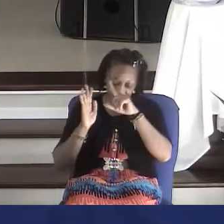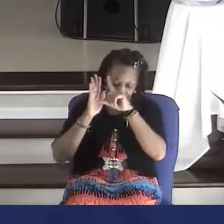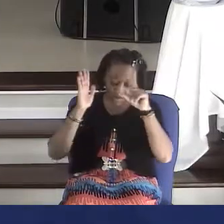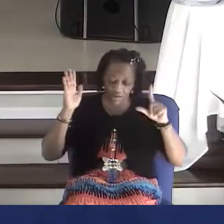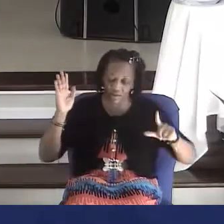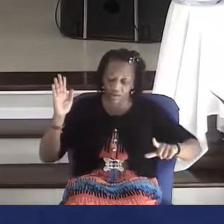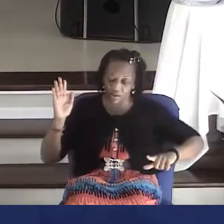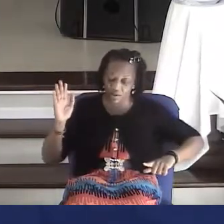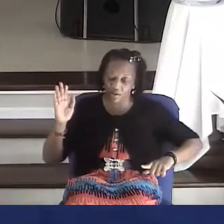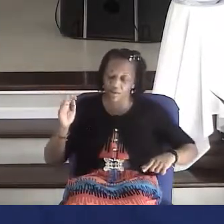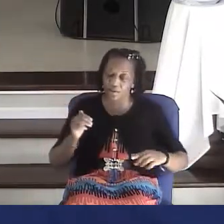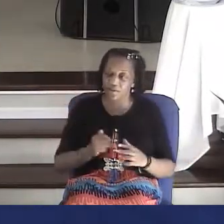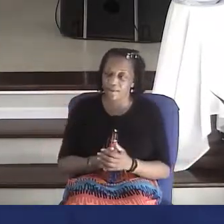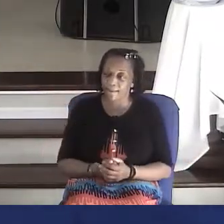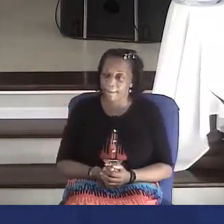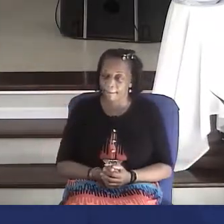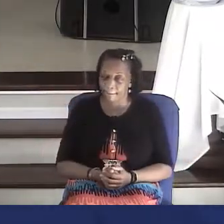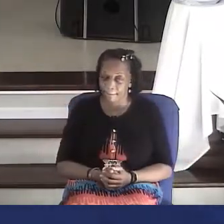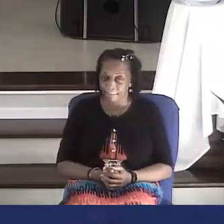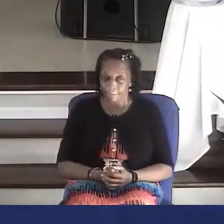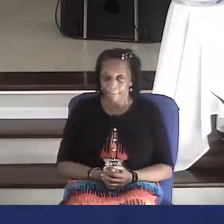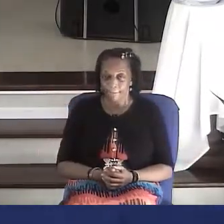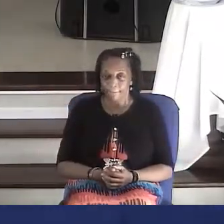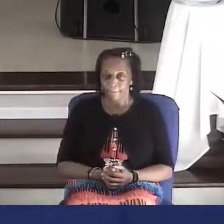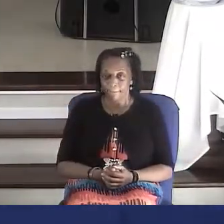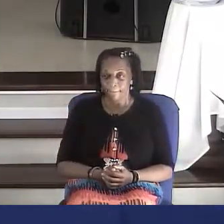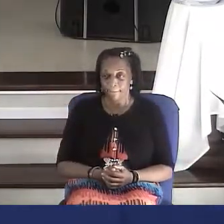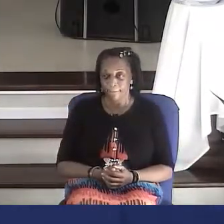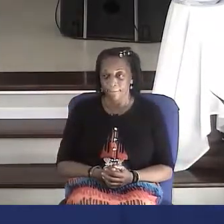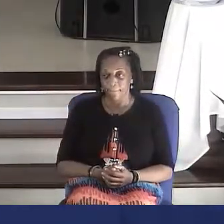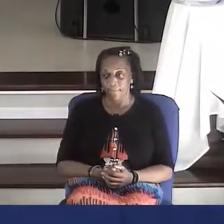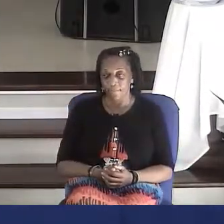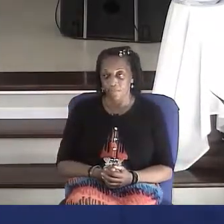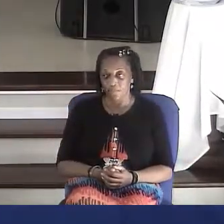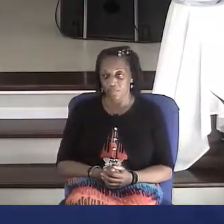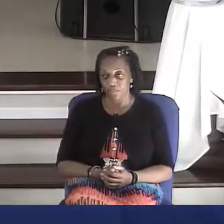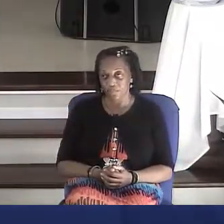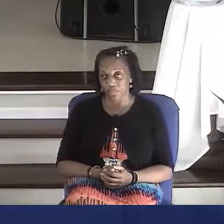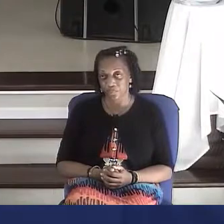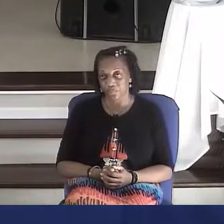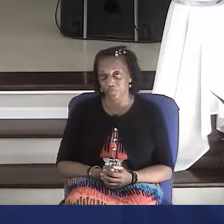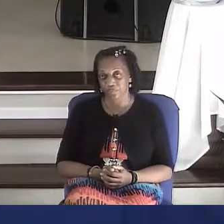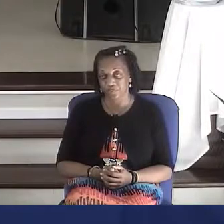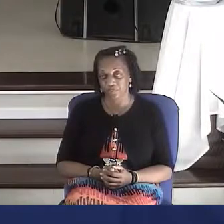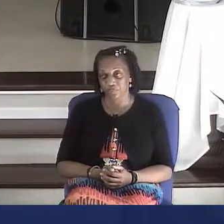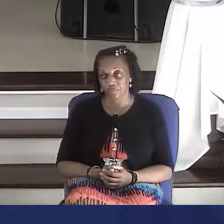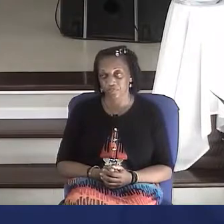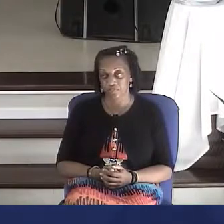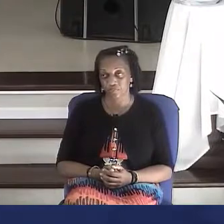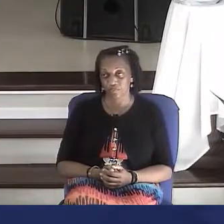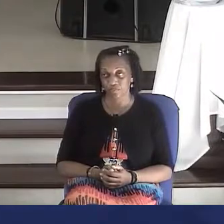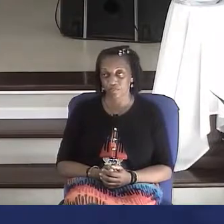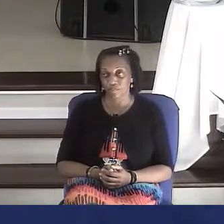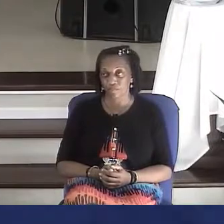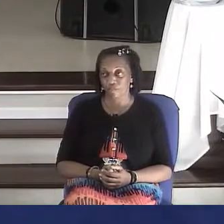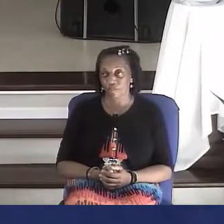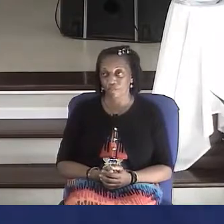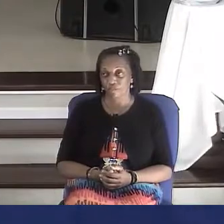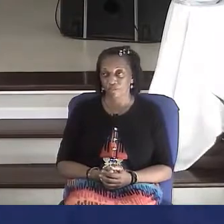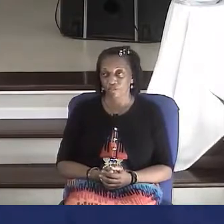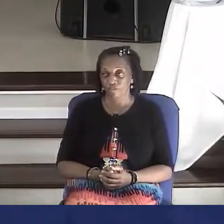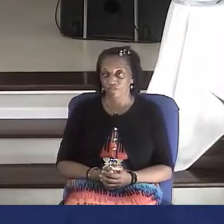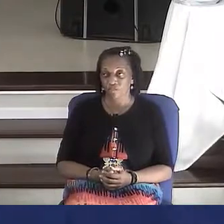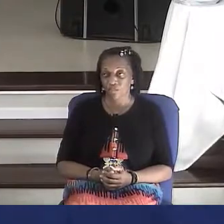broken for them in bite-sized pieces. So I just want us to pray, to continue to